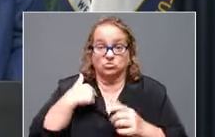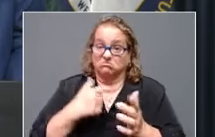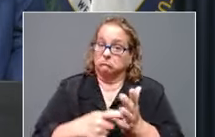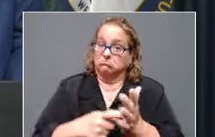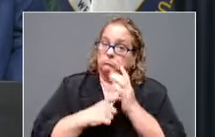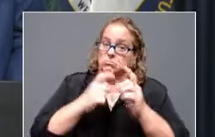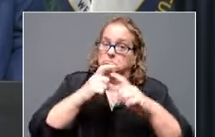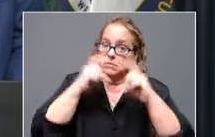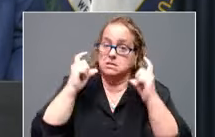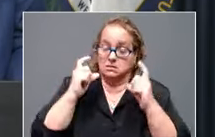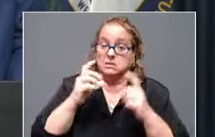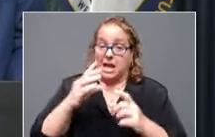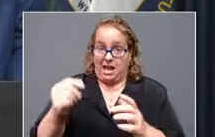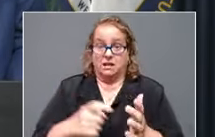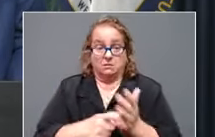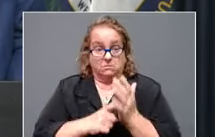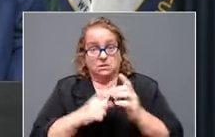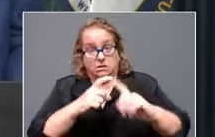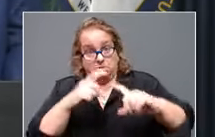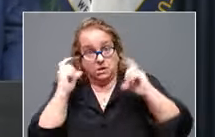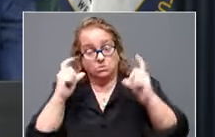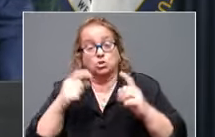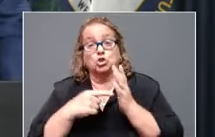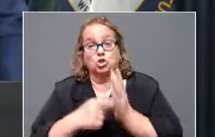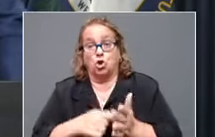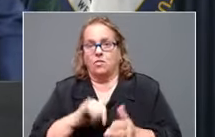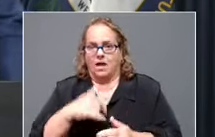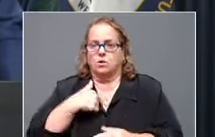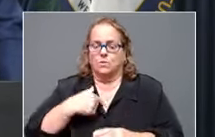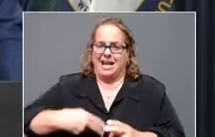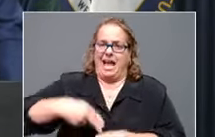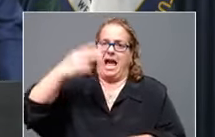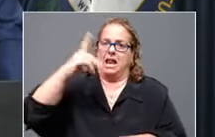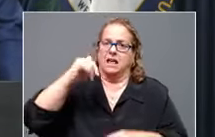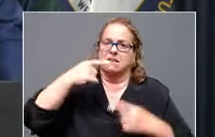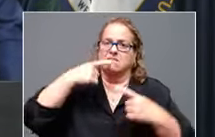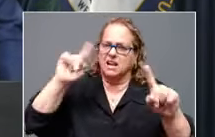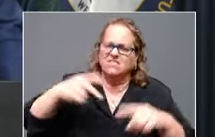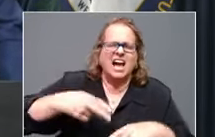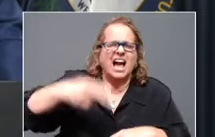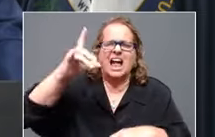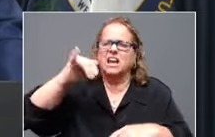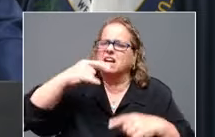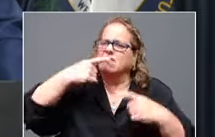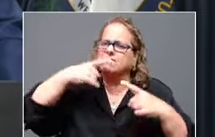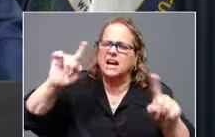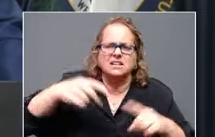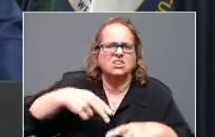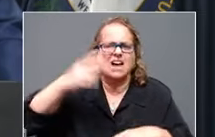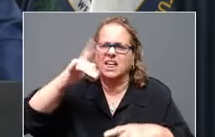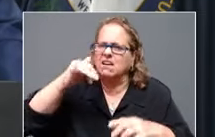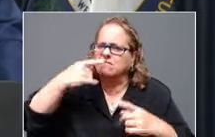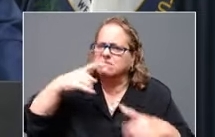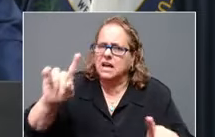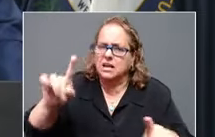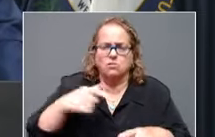2 weeks, or about 2 weeks. What's remarkable is that we've had a limited number of cases, no evidence of